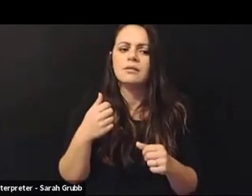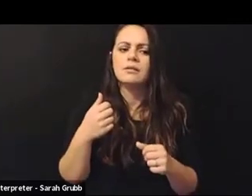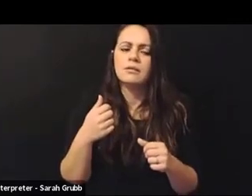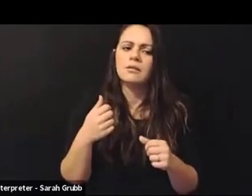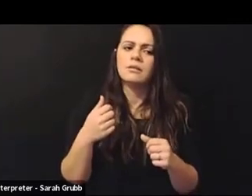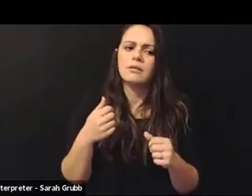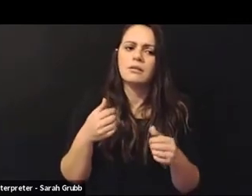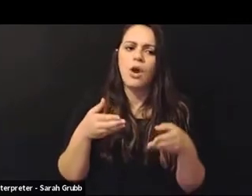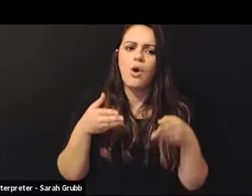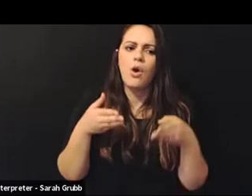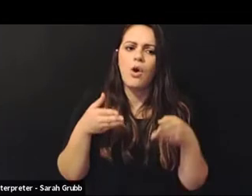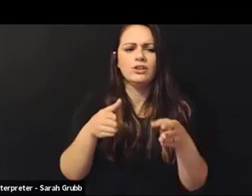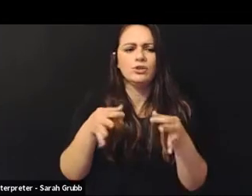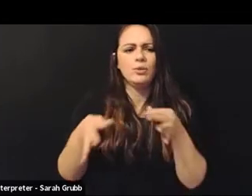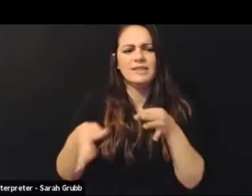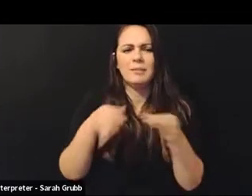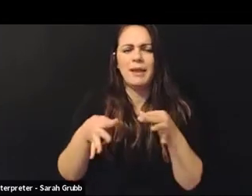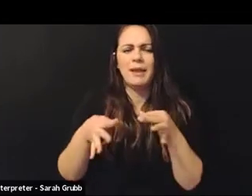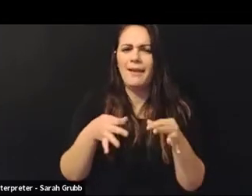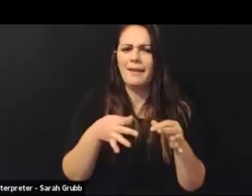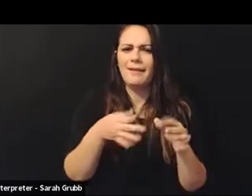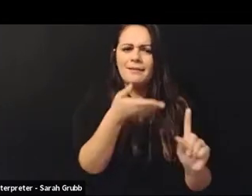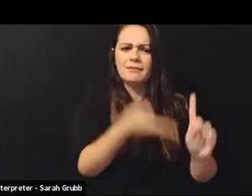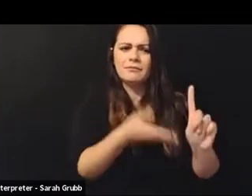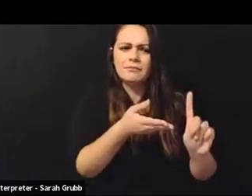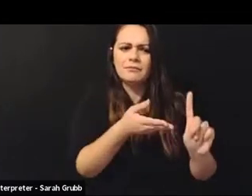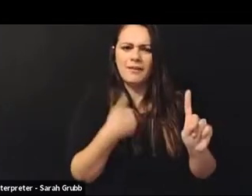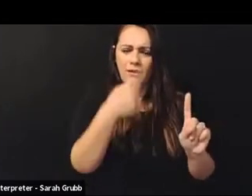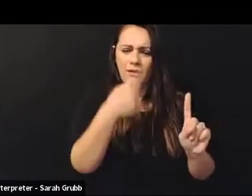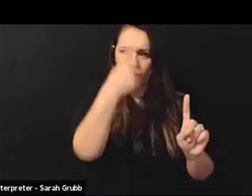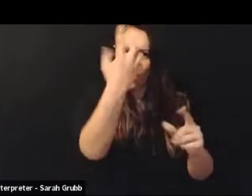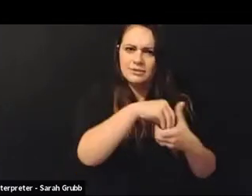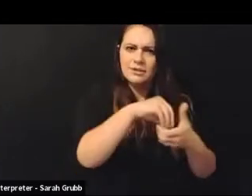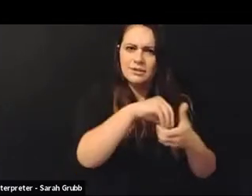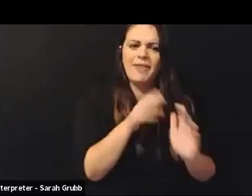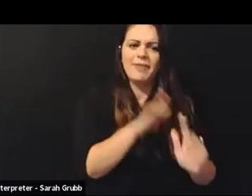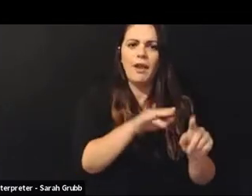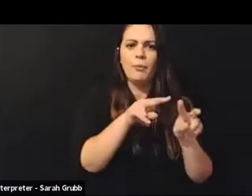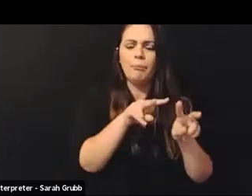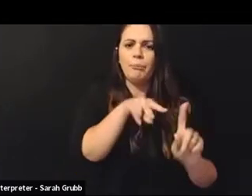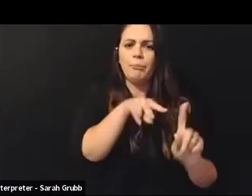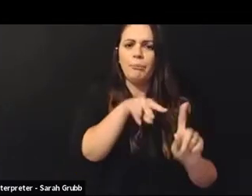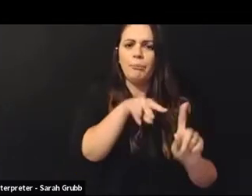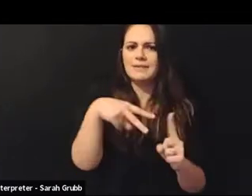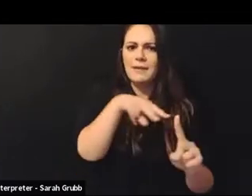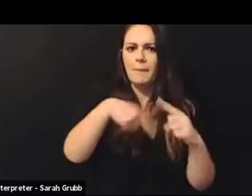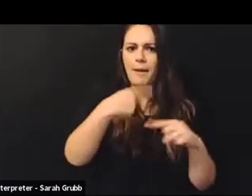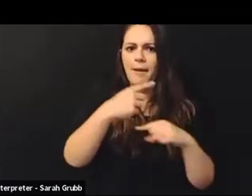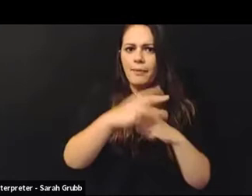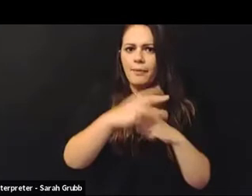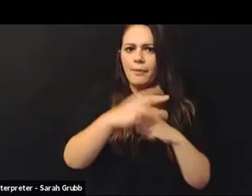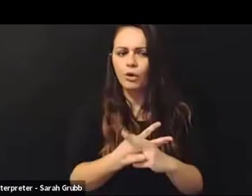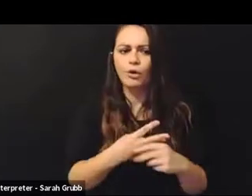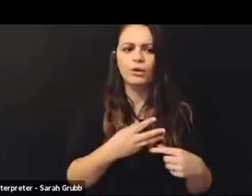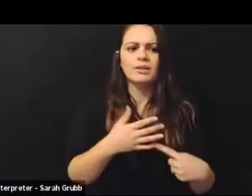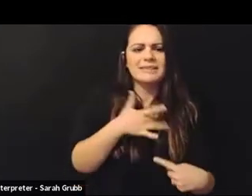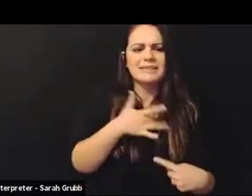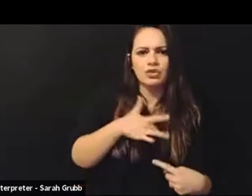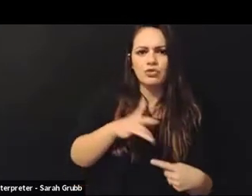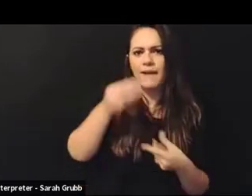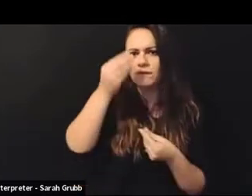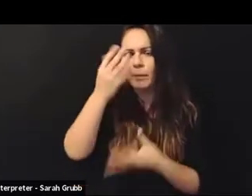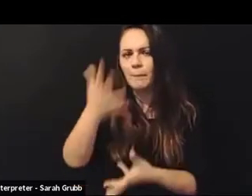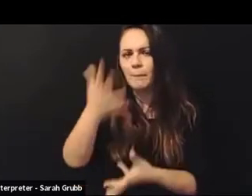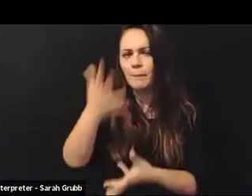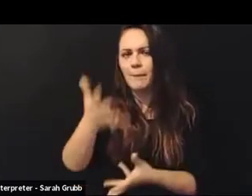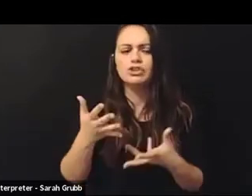they view the world differently, how they interpret sensory information differently, and looked at a lot of different kind